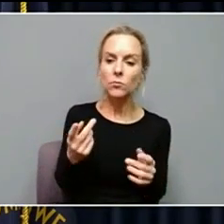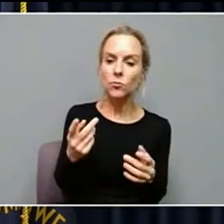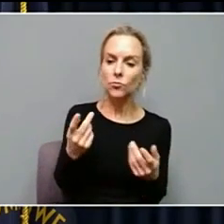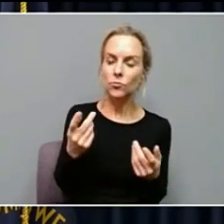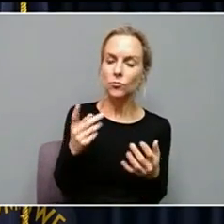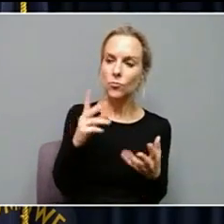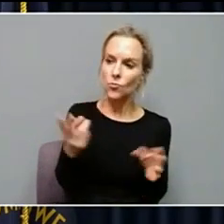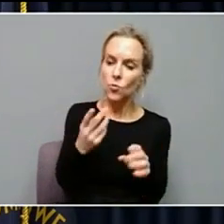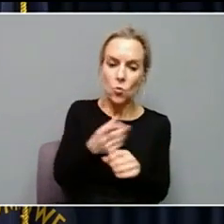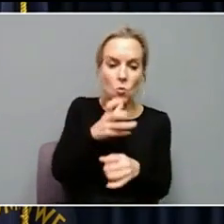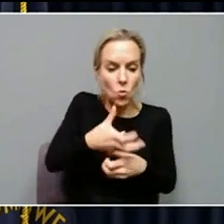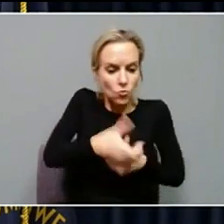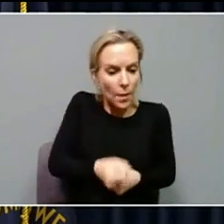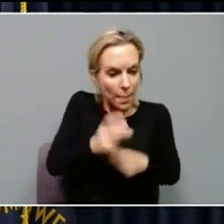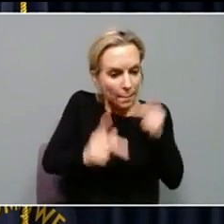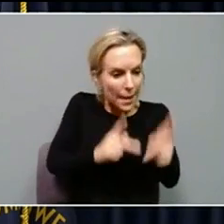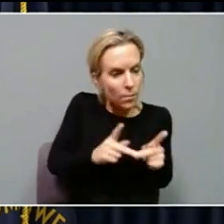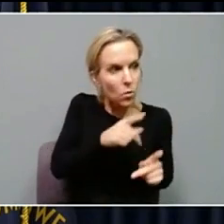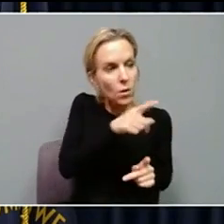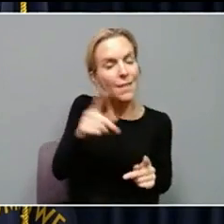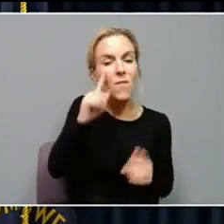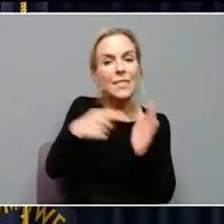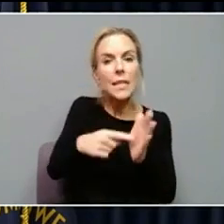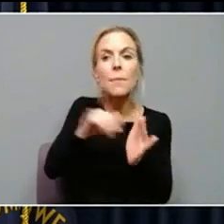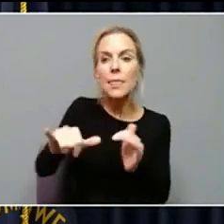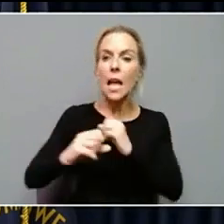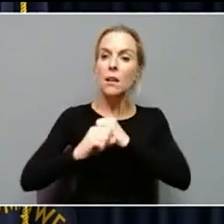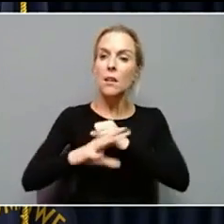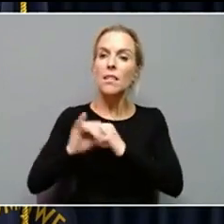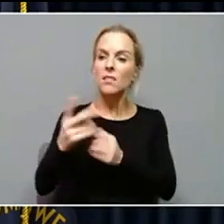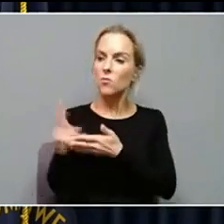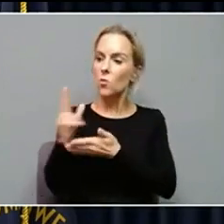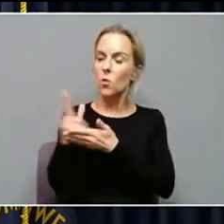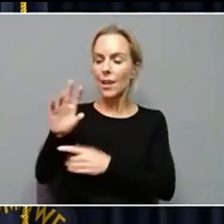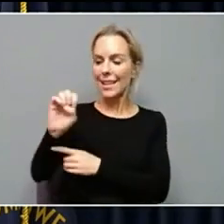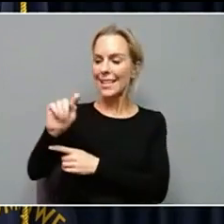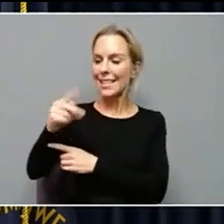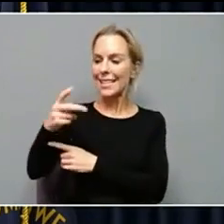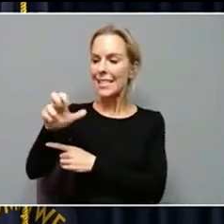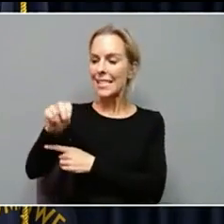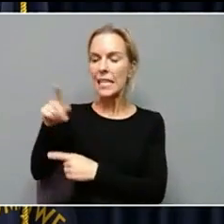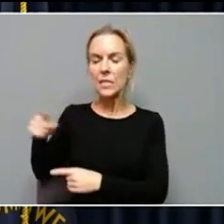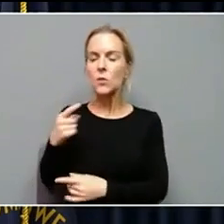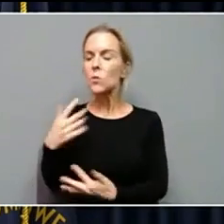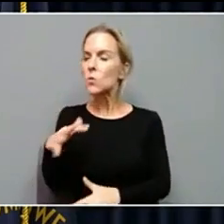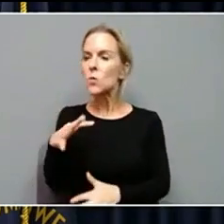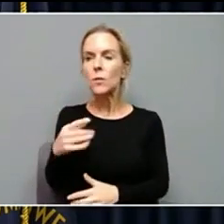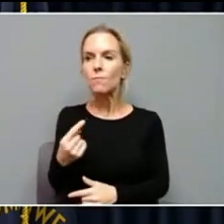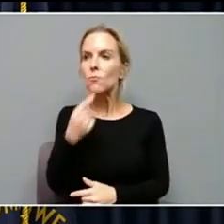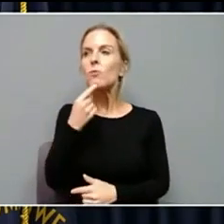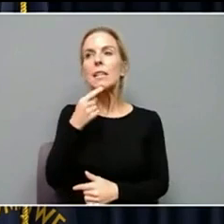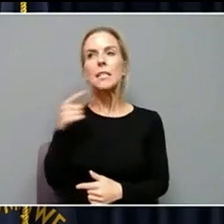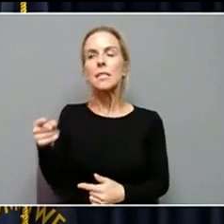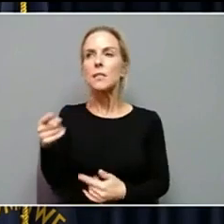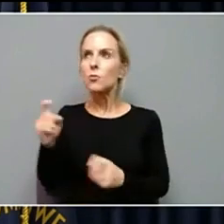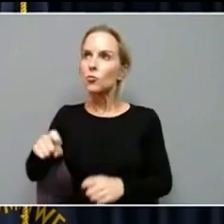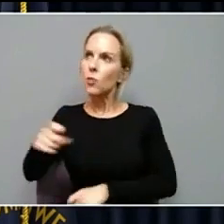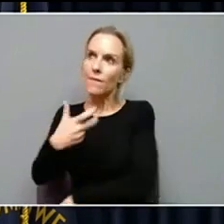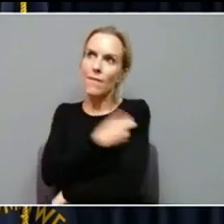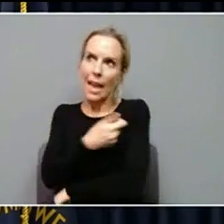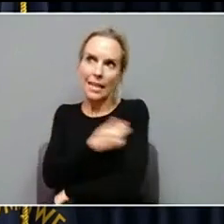That's Ethan, remember, talking about how he wished he'd gotten vaccinated and how he'd been skeptical. Brittany and I got